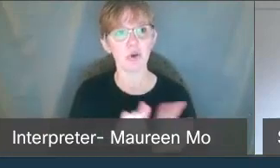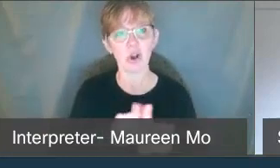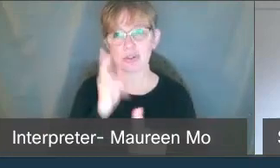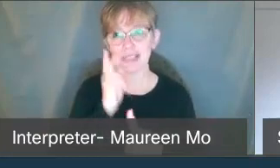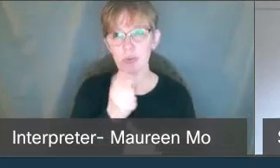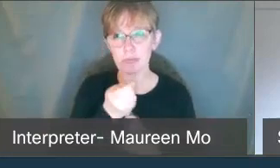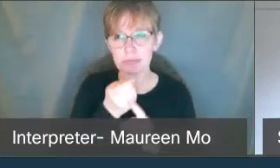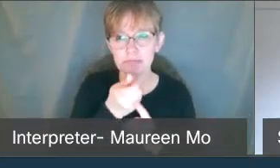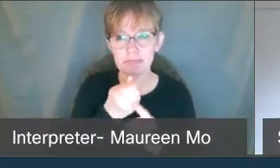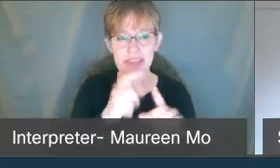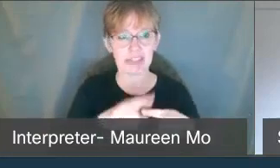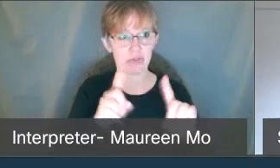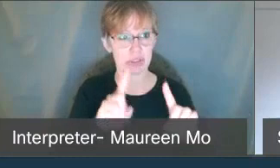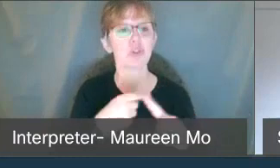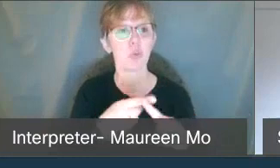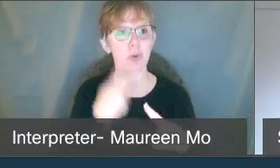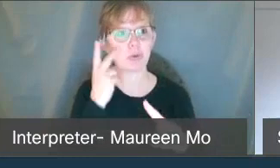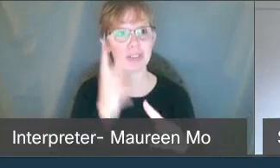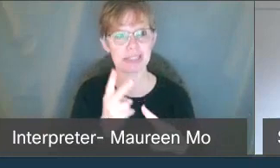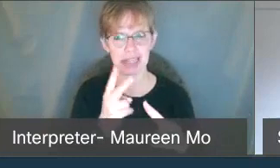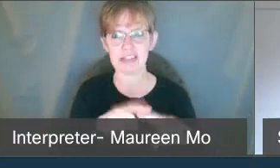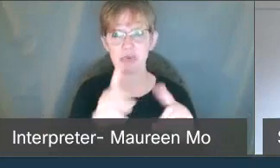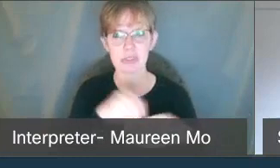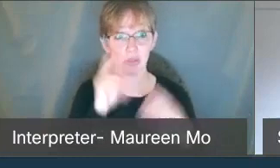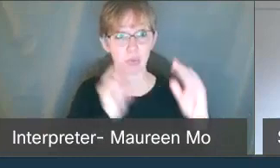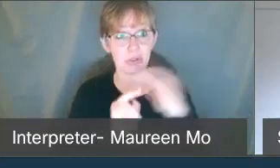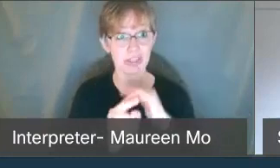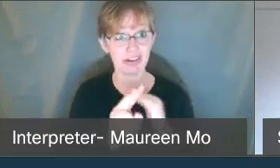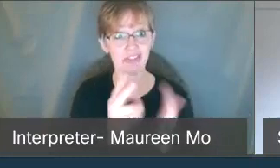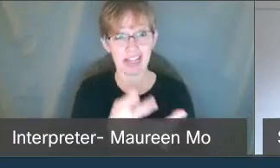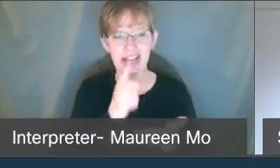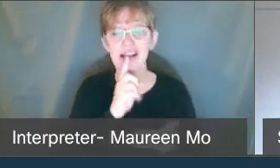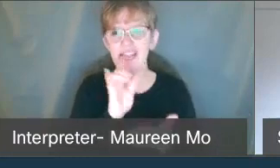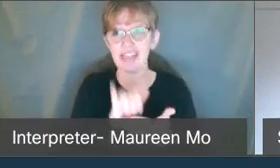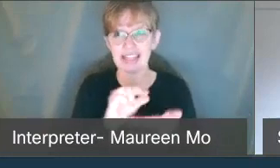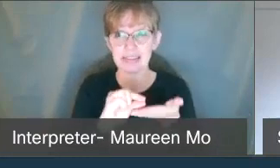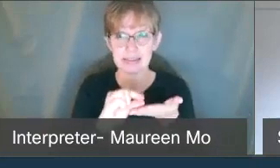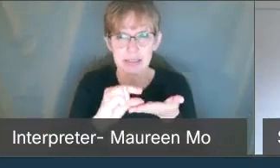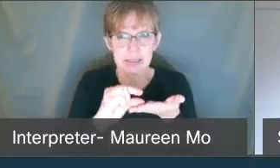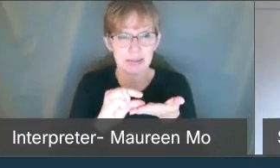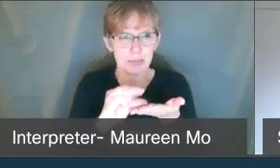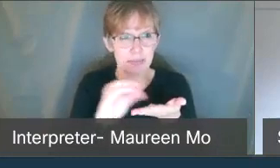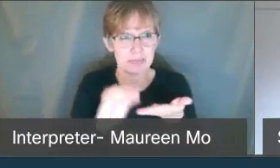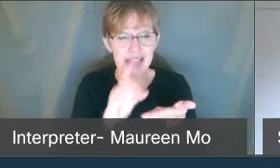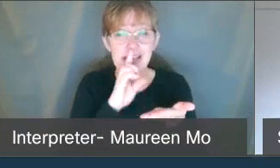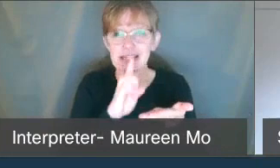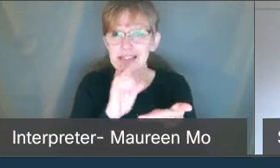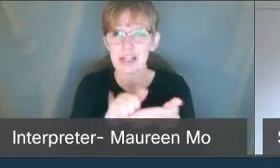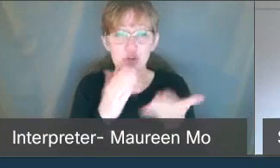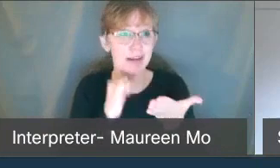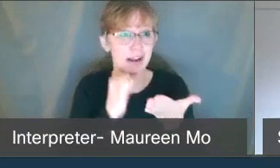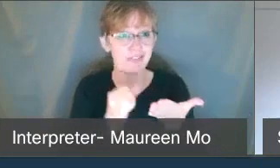So when we're seeing differences in the predictive validity, it's actually to such a degree that you might not even think that it's